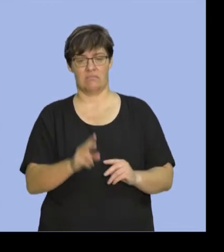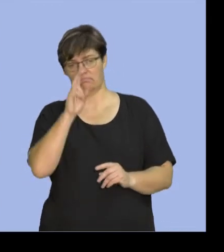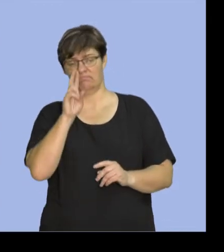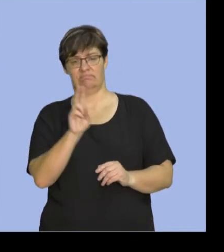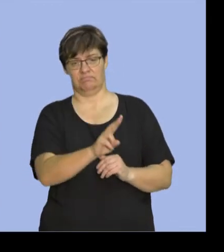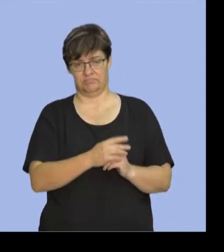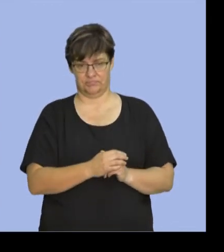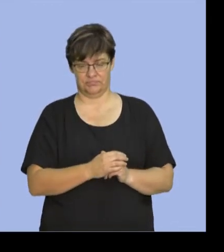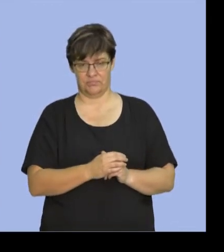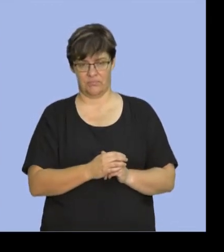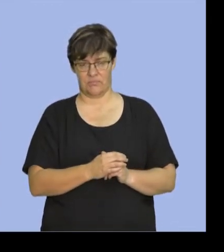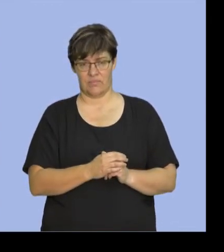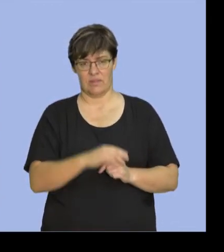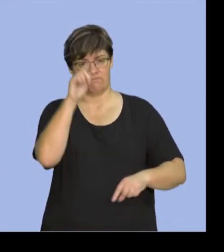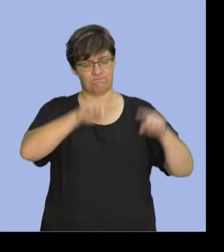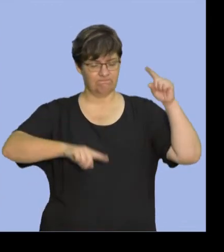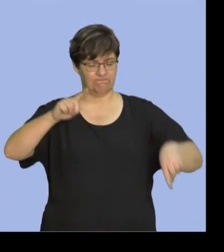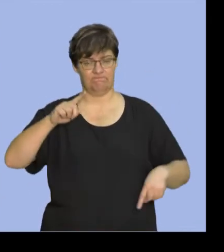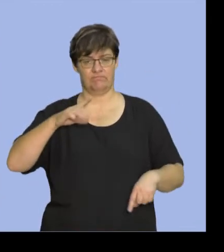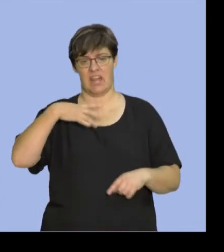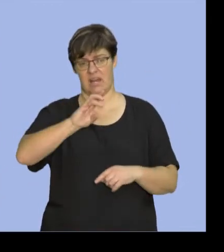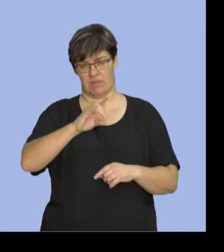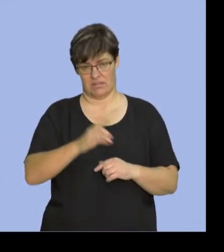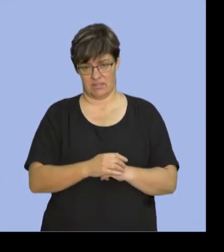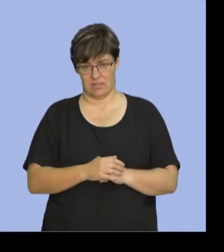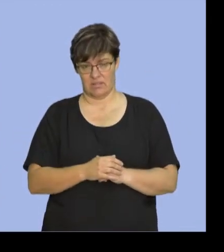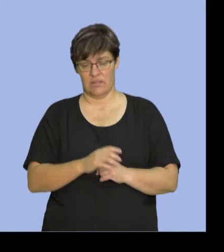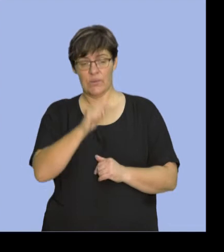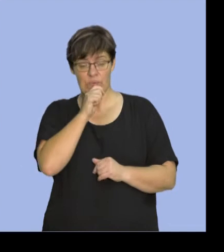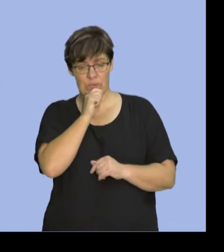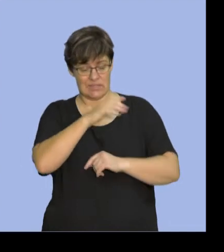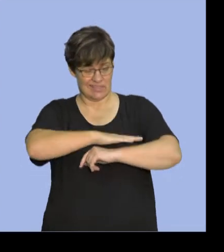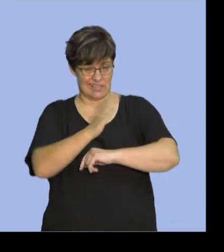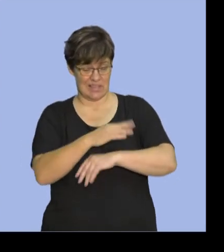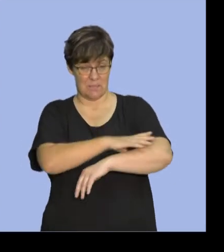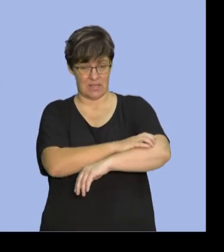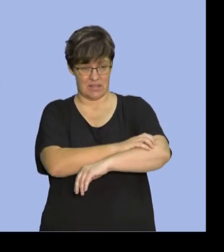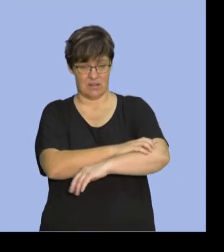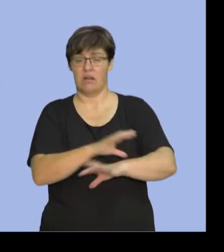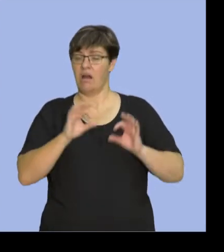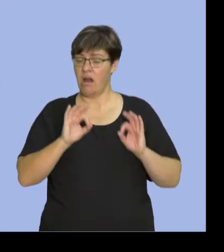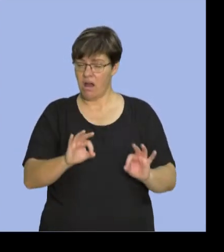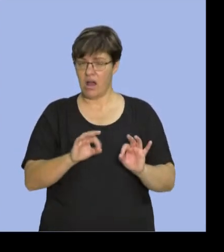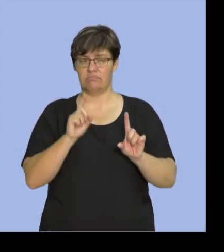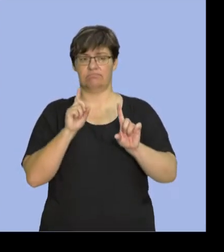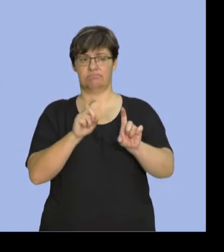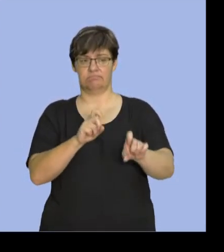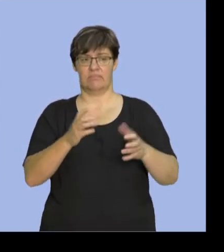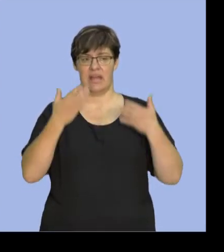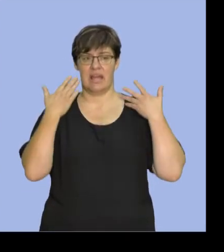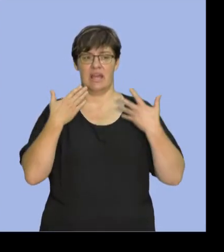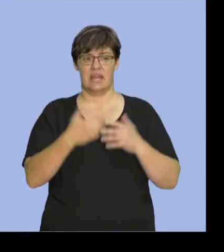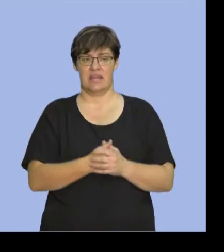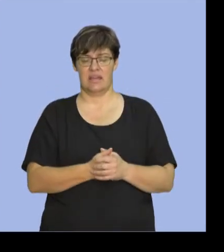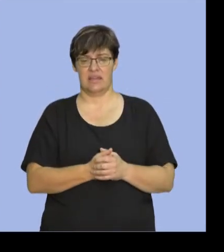in many other animals where they use the erector muscles effectively to trap air underneath the